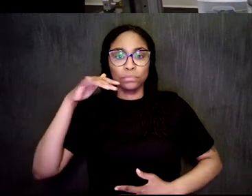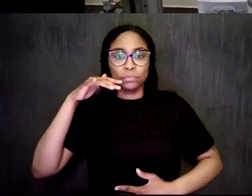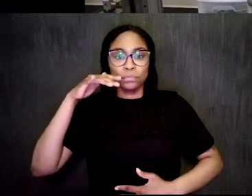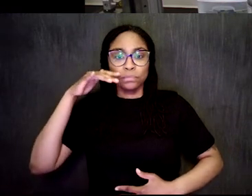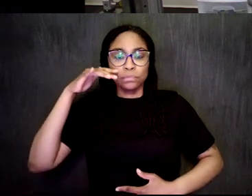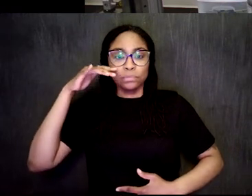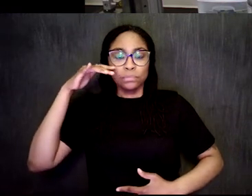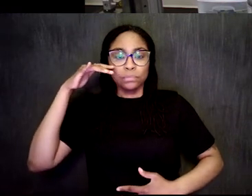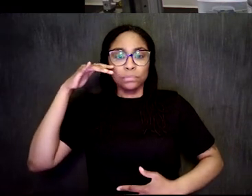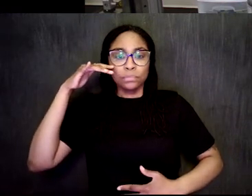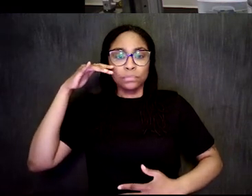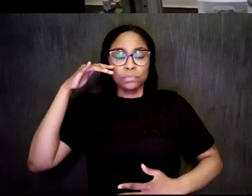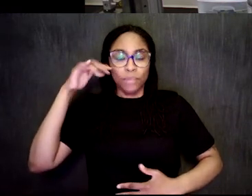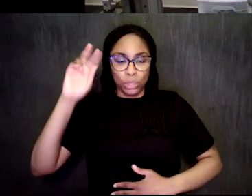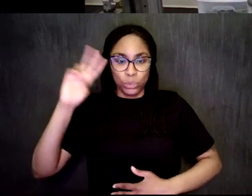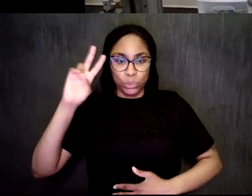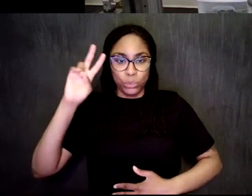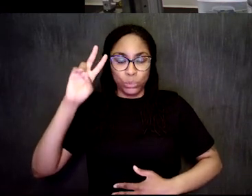Inhale.